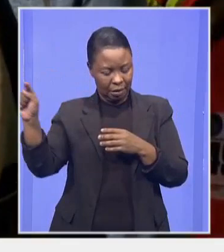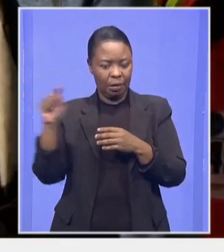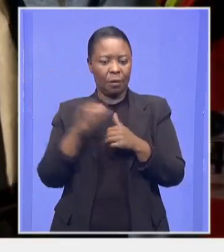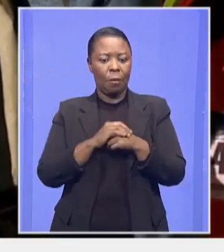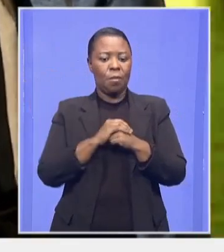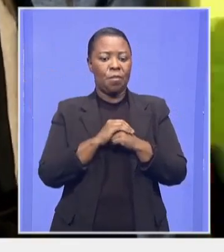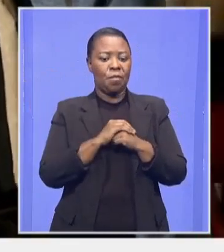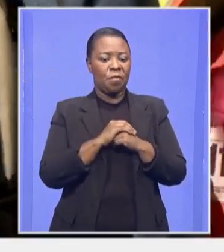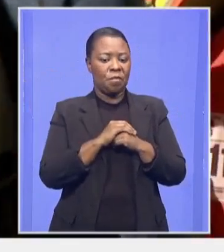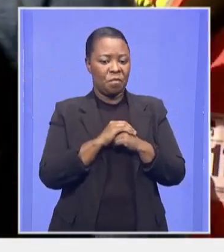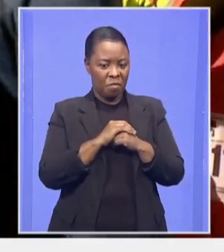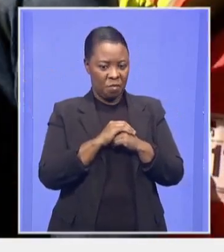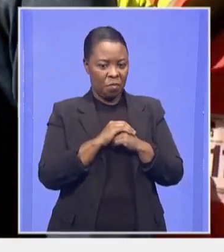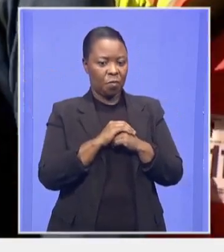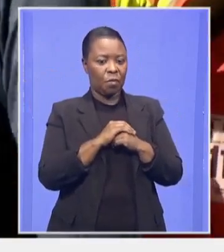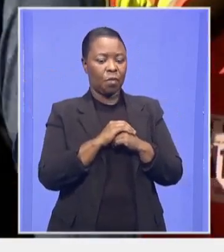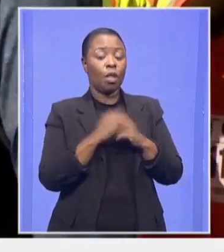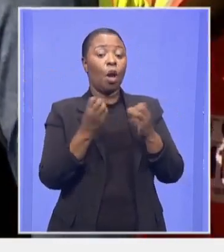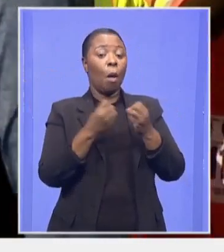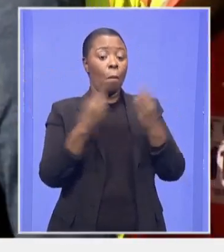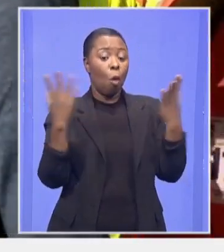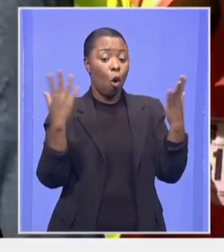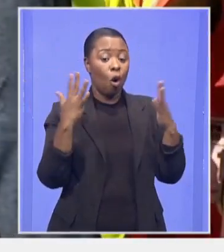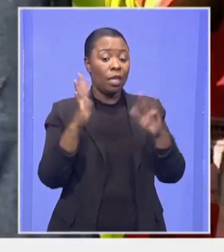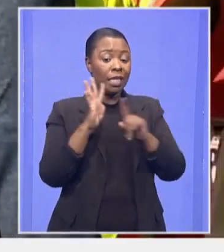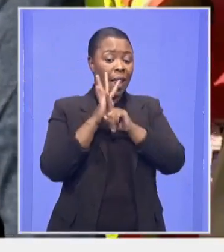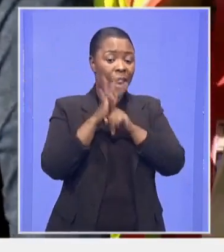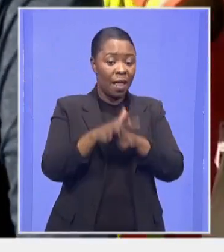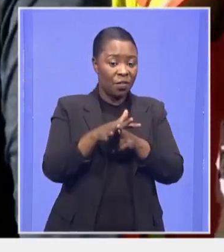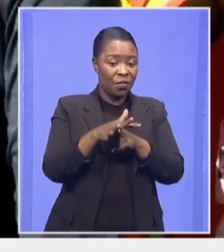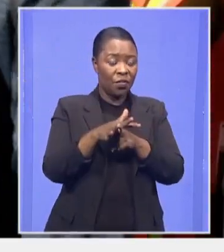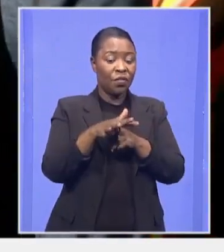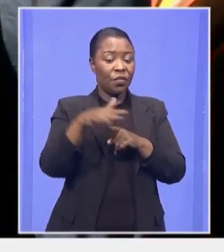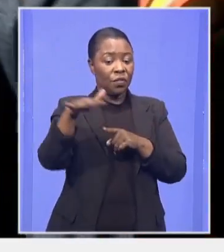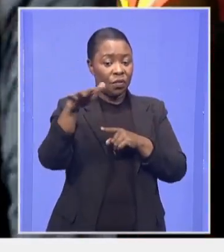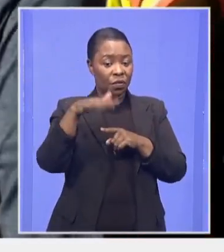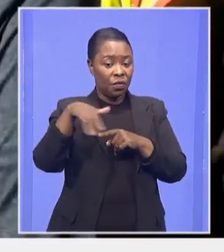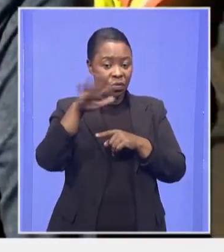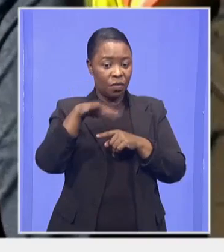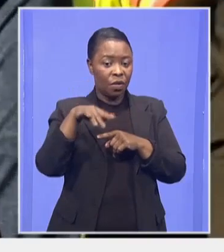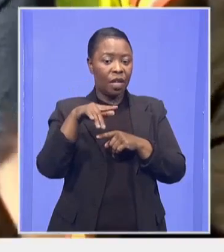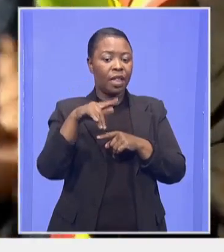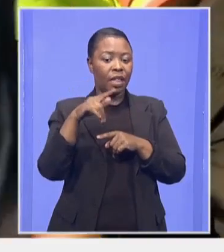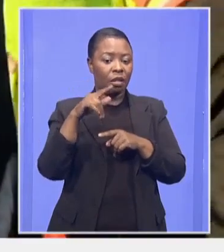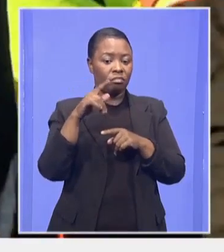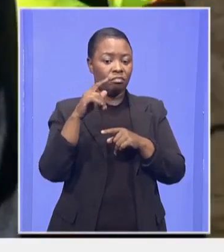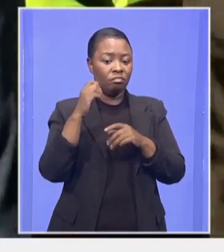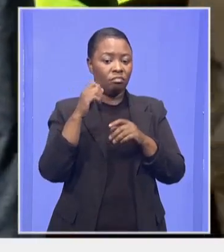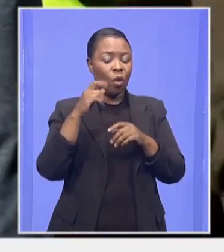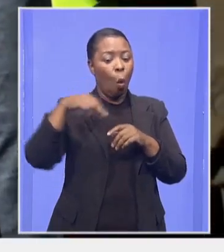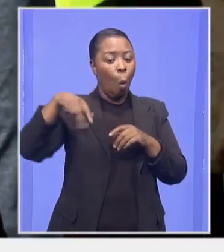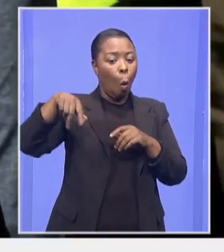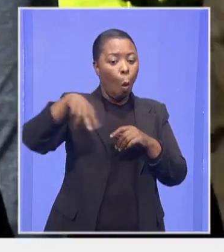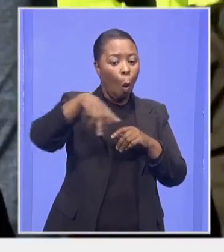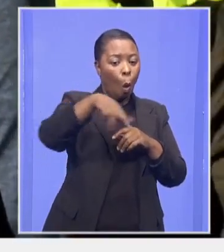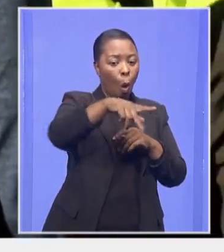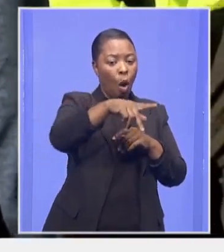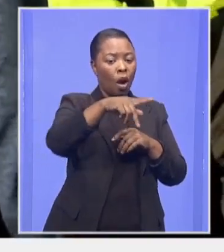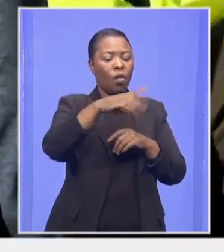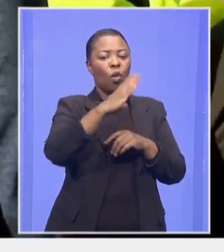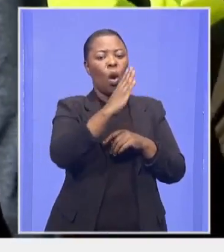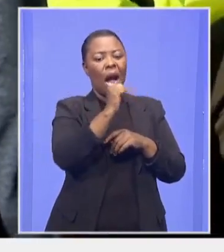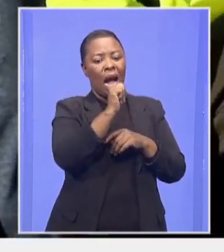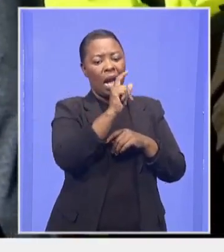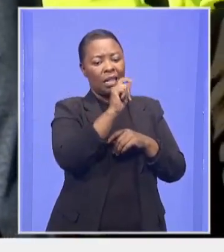where most of the slaves, and especially in the gardens, where they went to fetch water, walking from the castle to